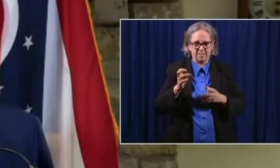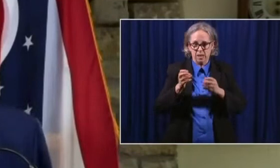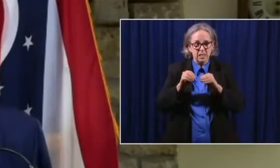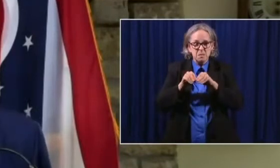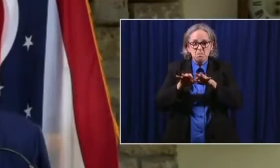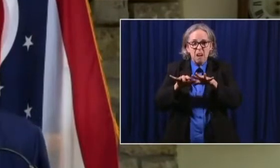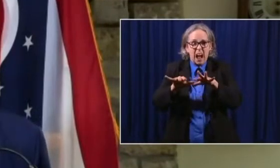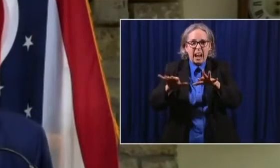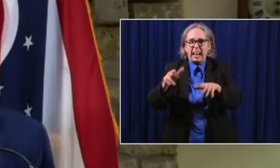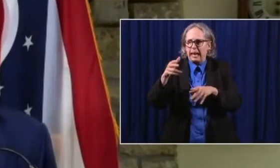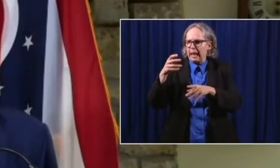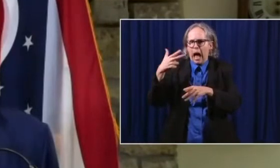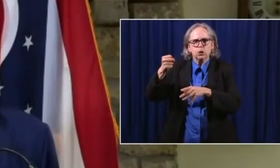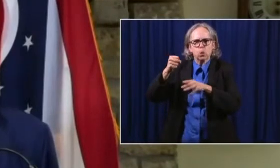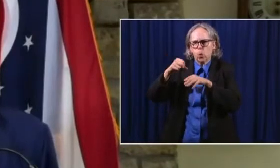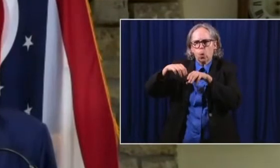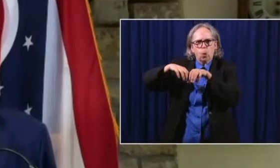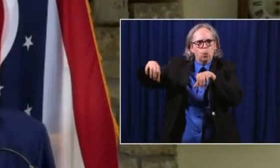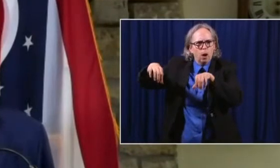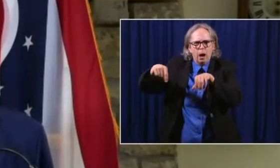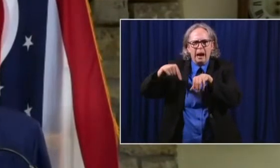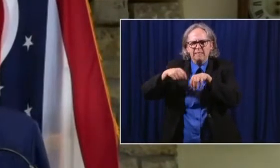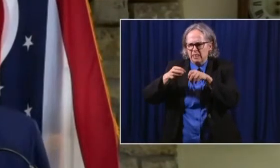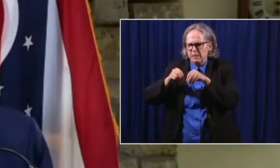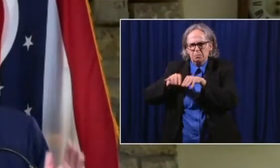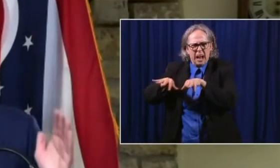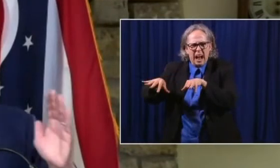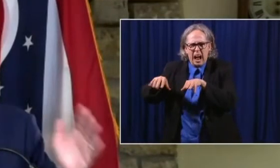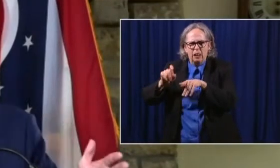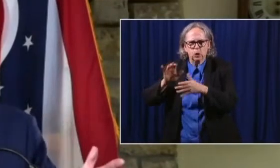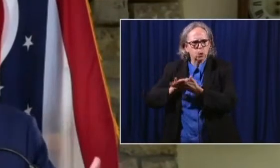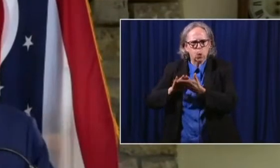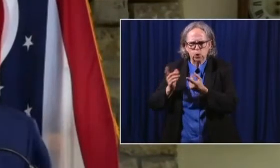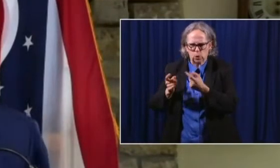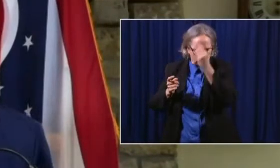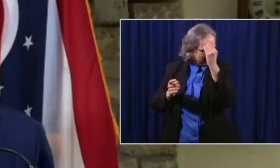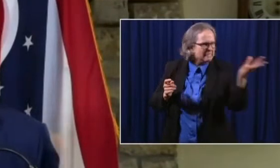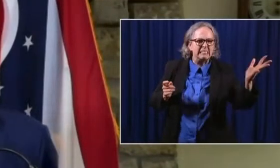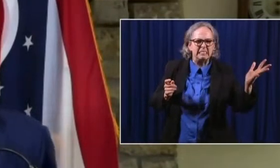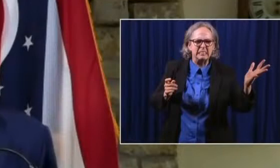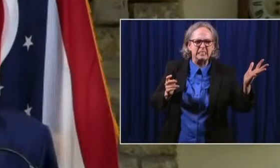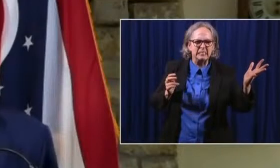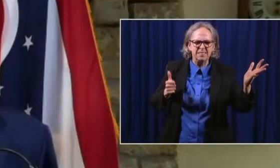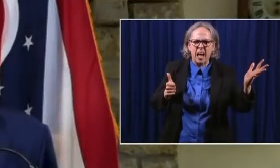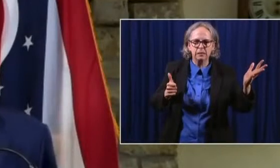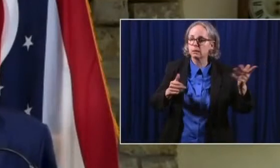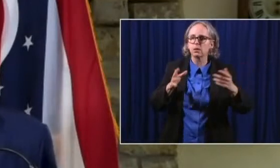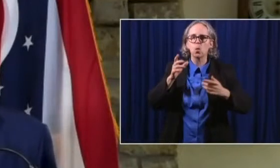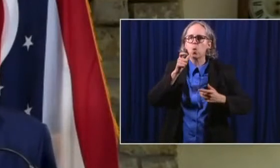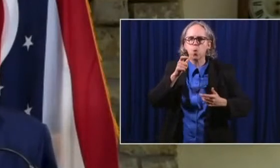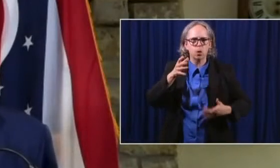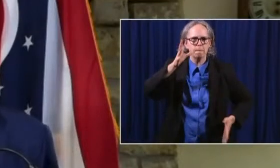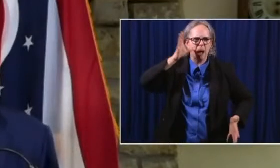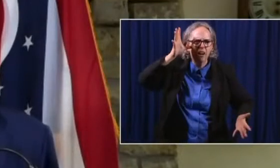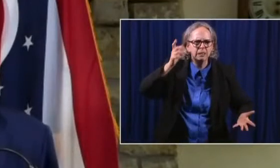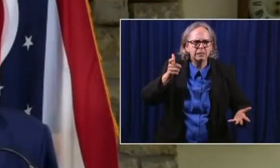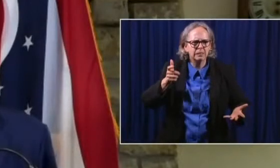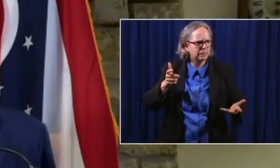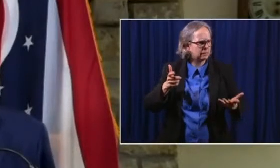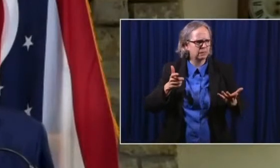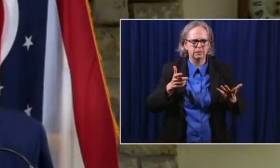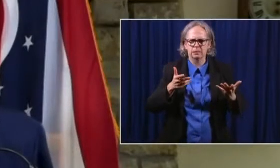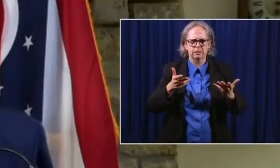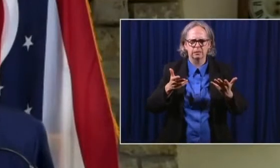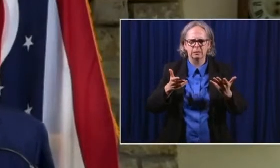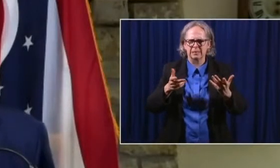school, the school needs to get that information out to the parents, certainly all the parents of children